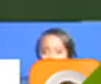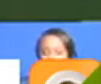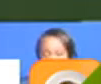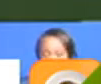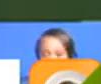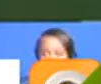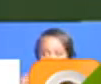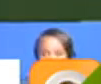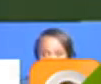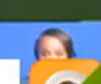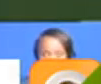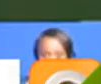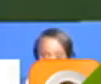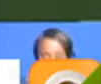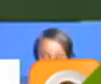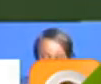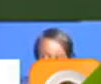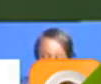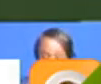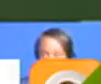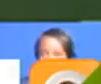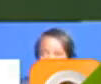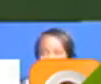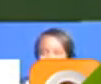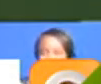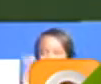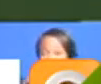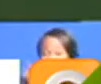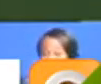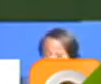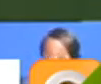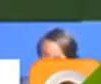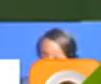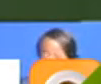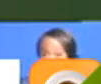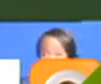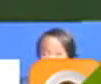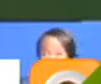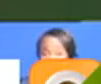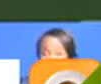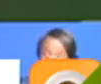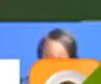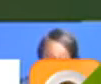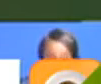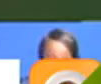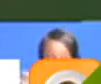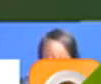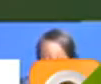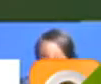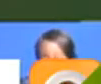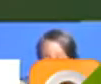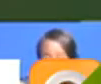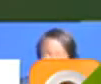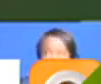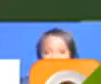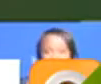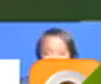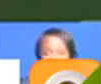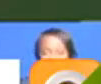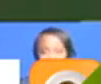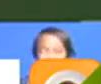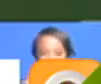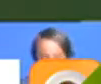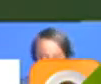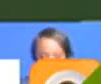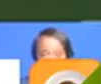cabinet secretaries to get to the floor of the House and answer questions and